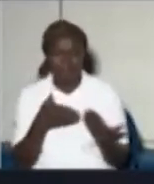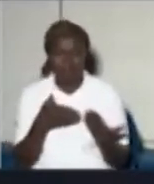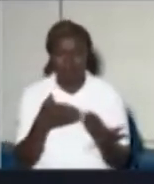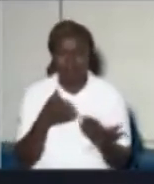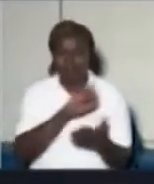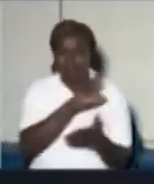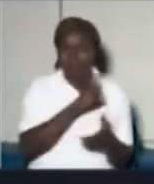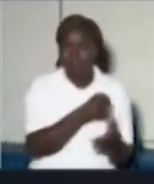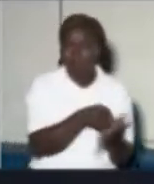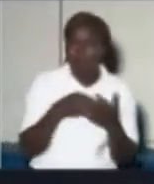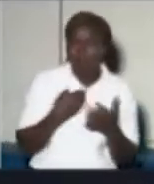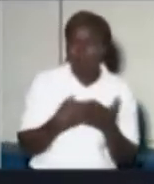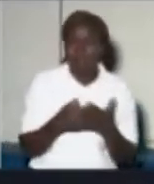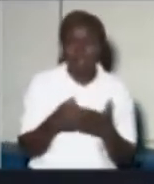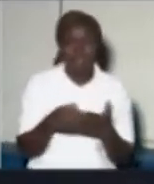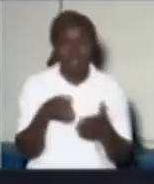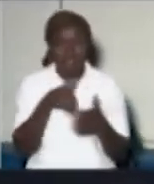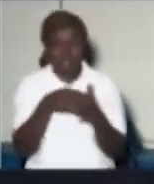venture that is not profitable.